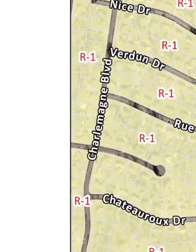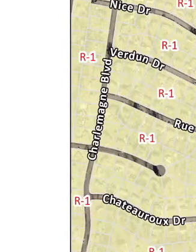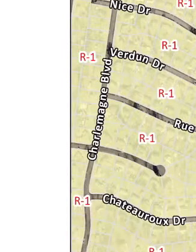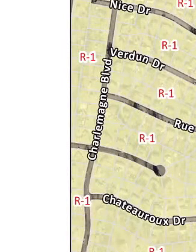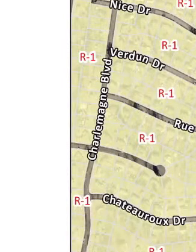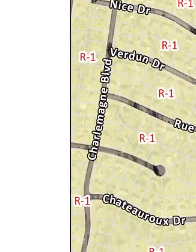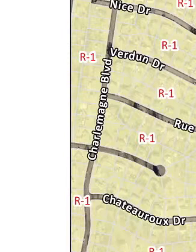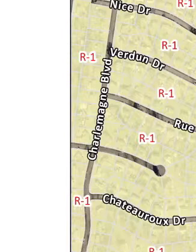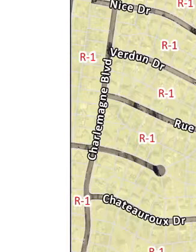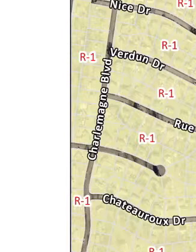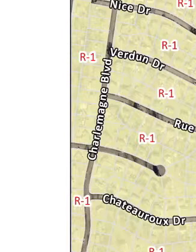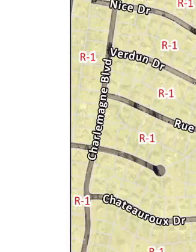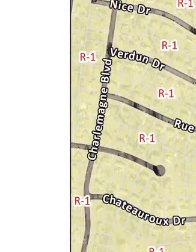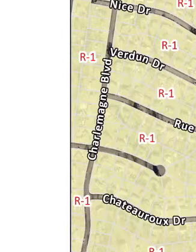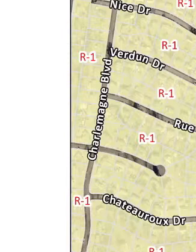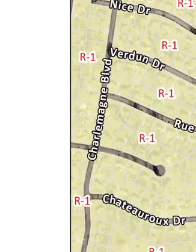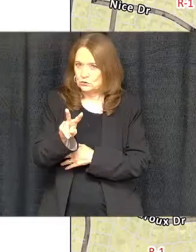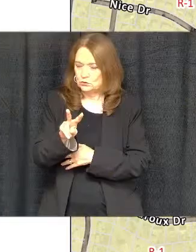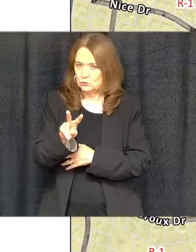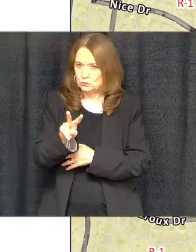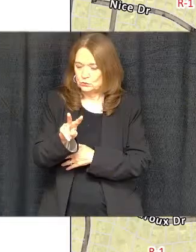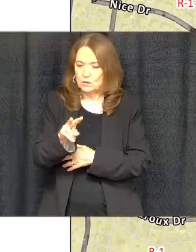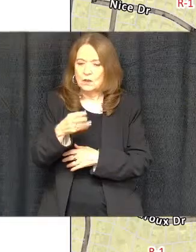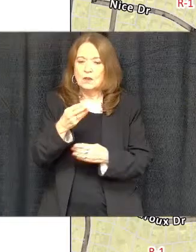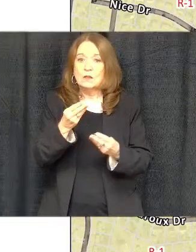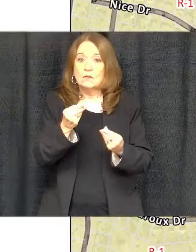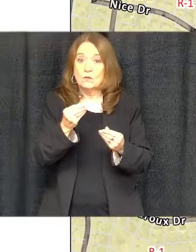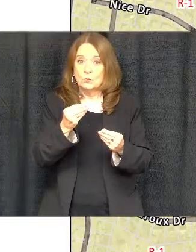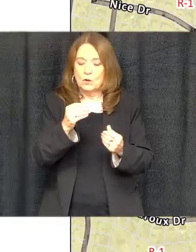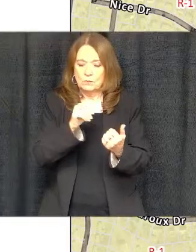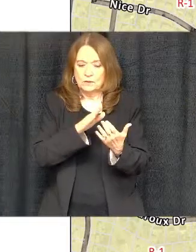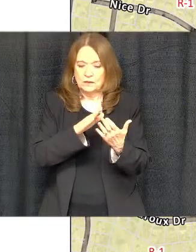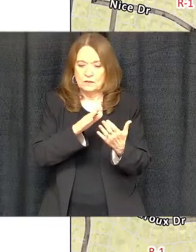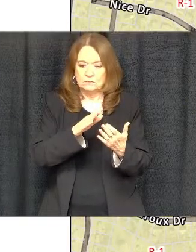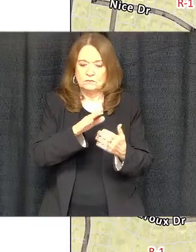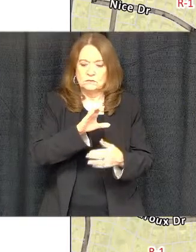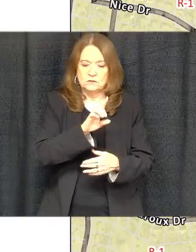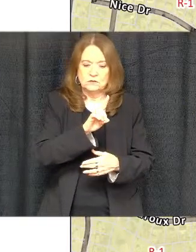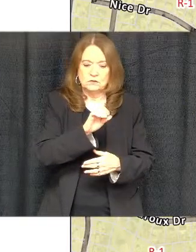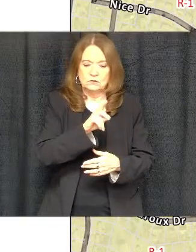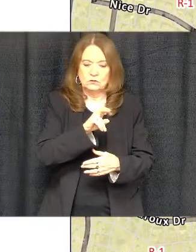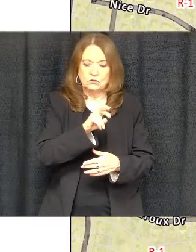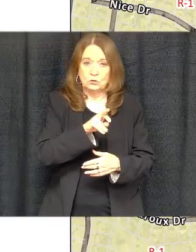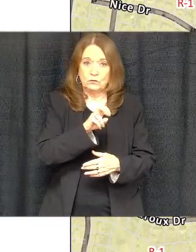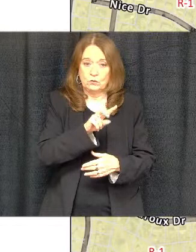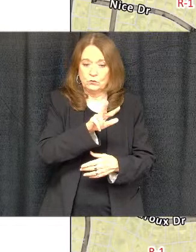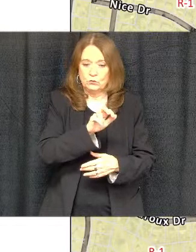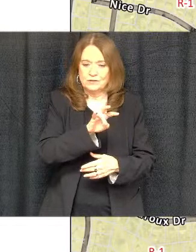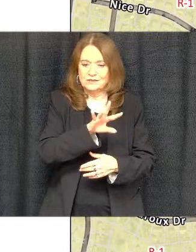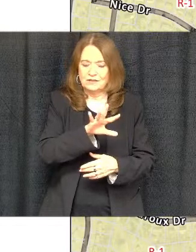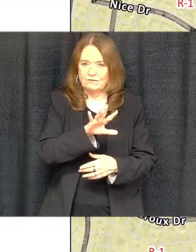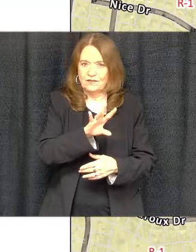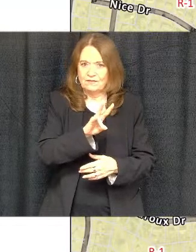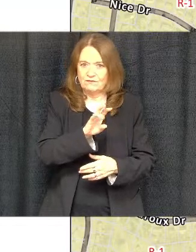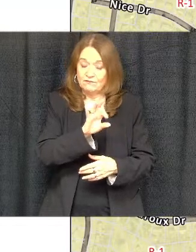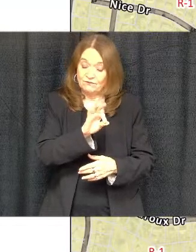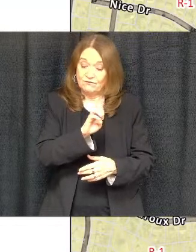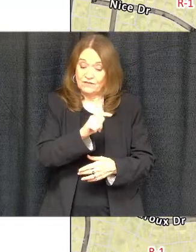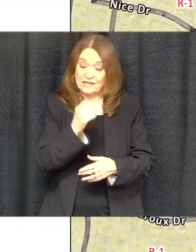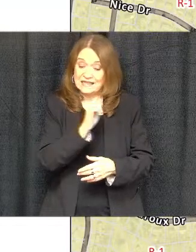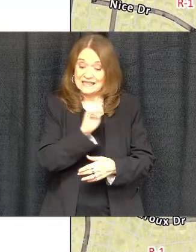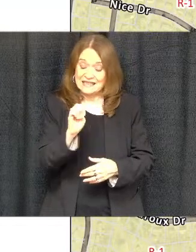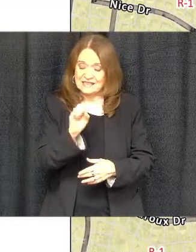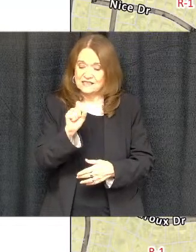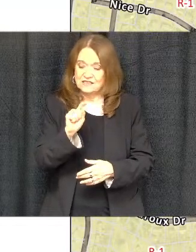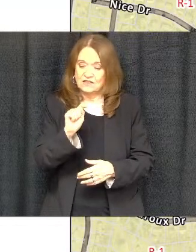C2 currently. The property fronts Dover Road, approximately 375 feet east of Stephanie Drive,